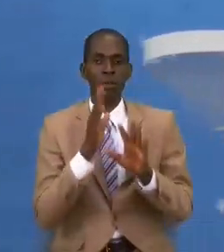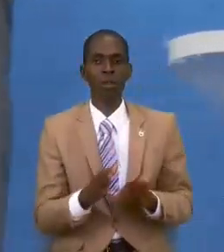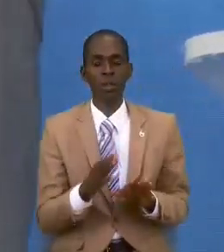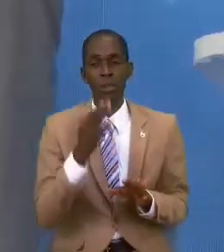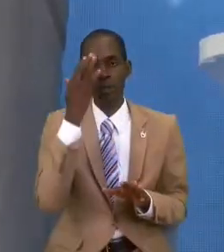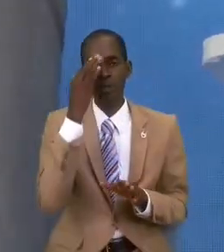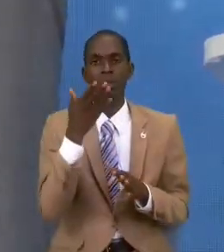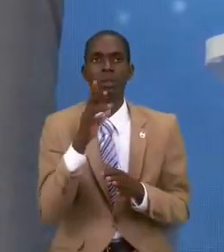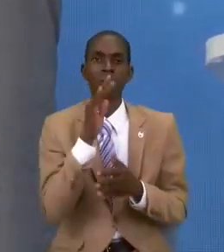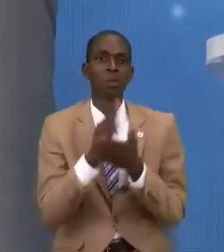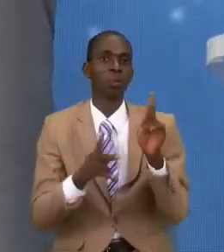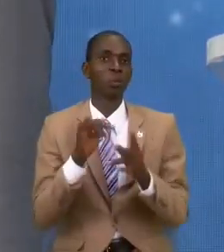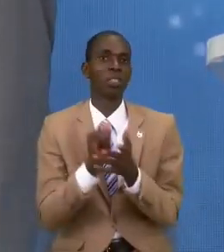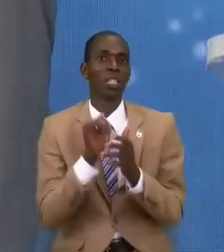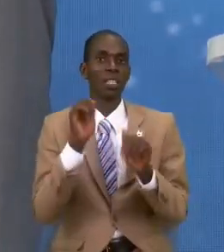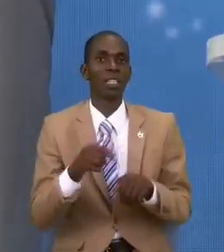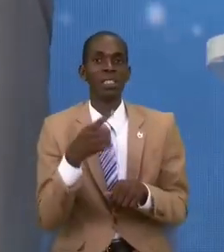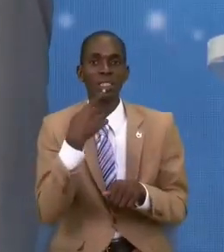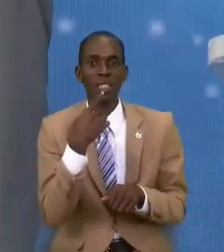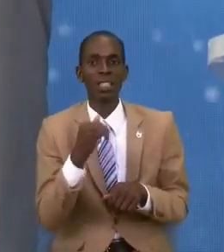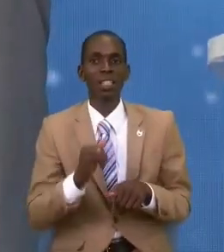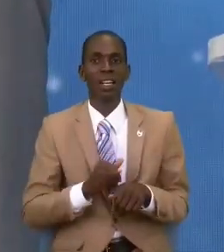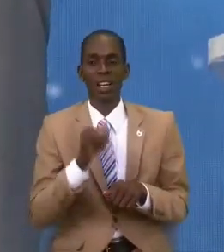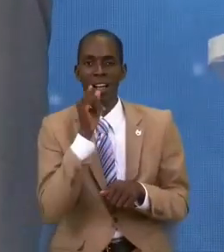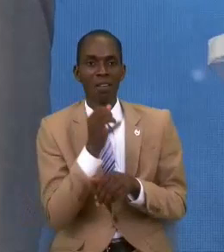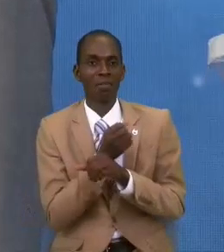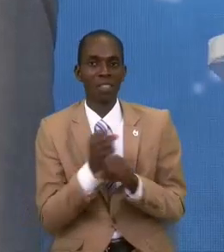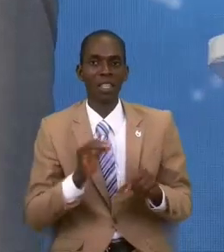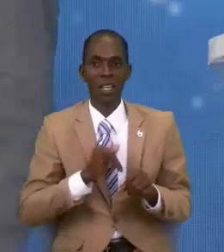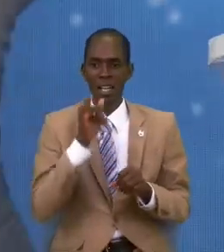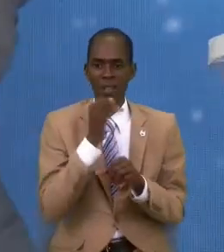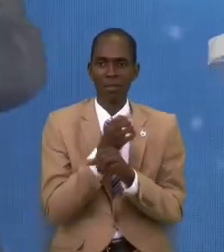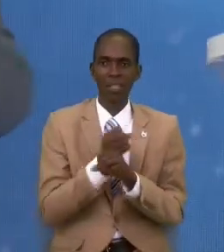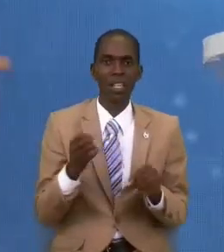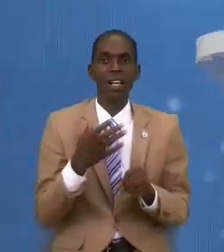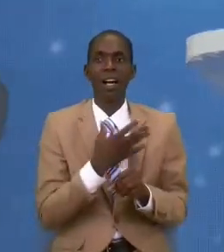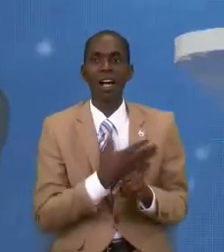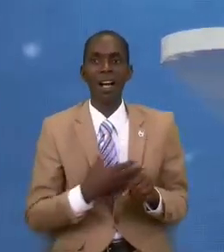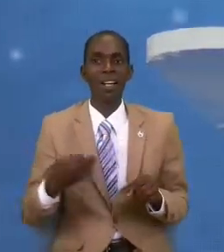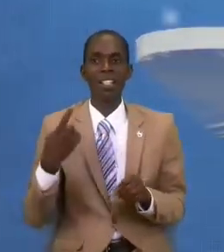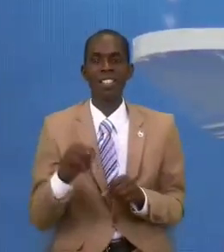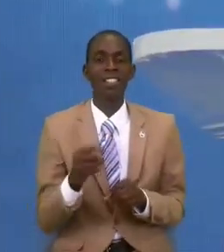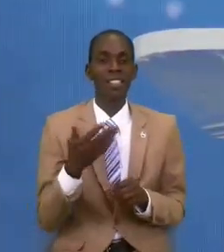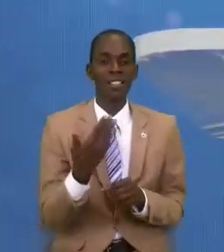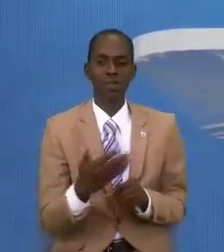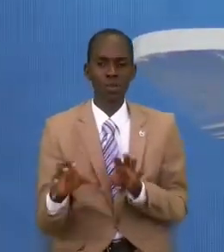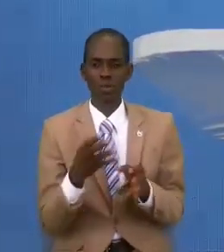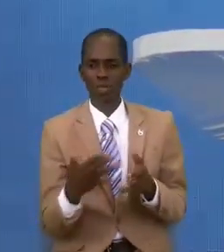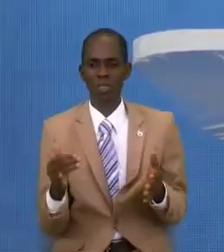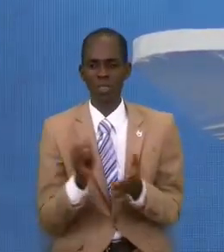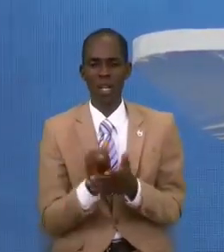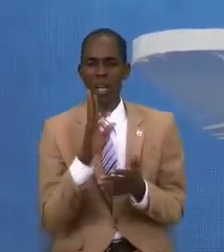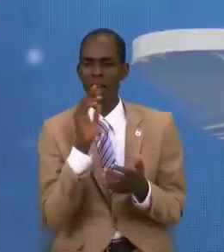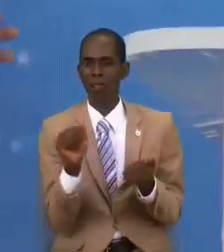do things that are dumb. And they do things that are destructive. And they do things that will put their lives